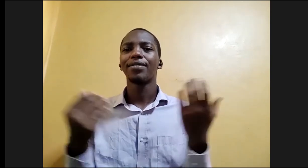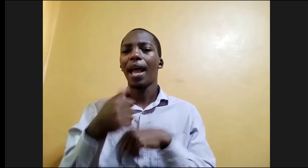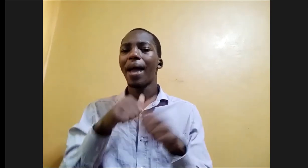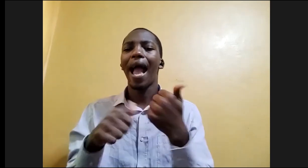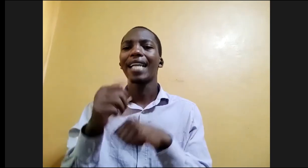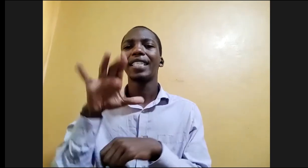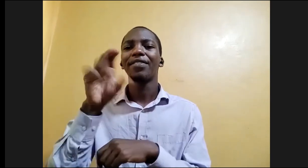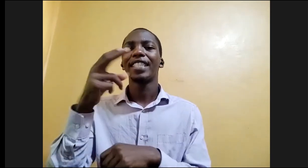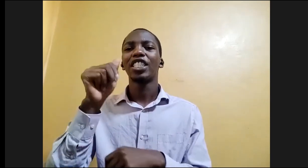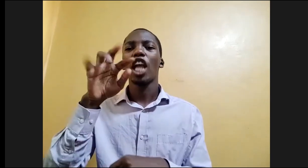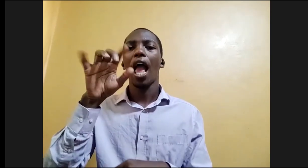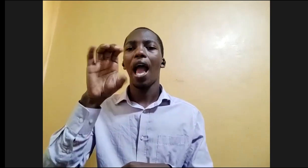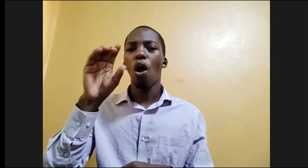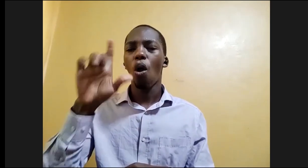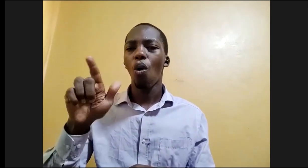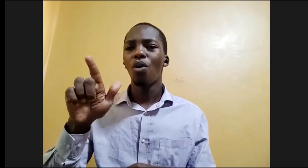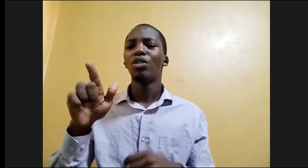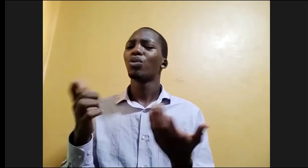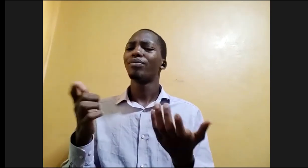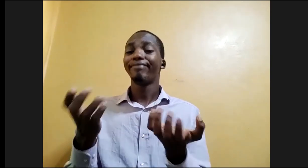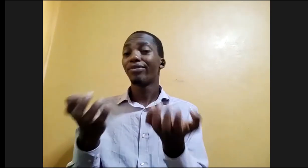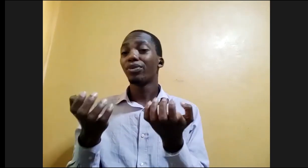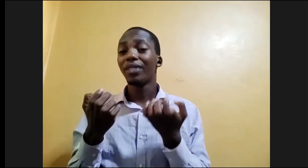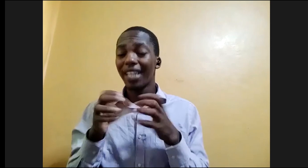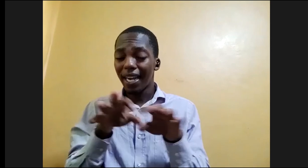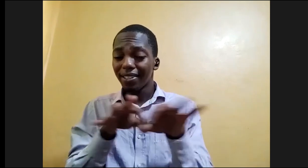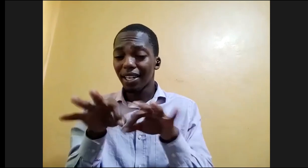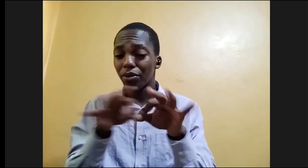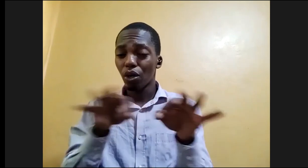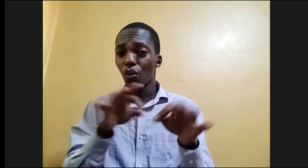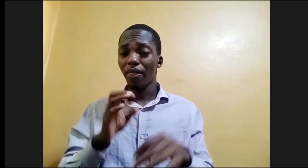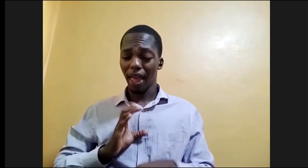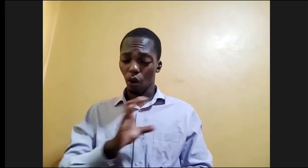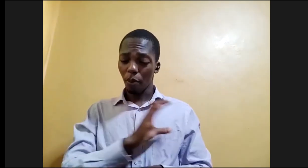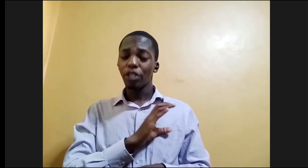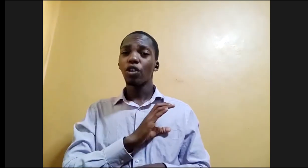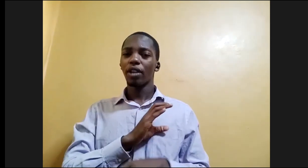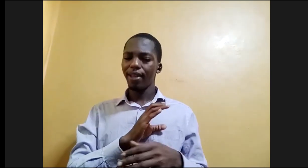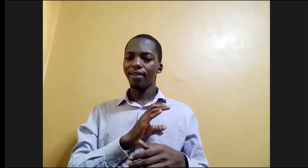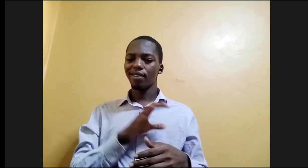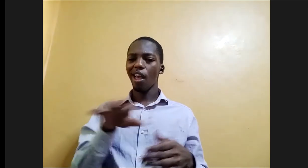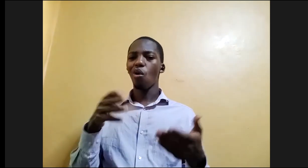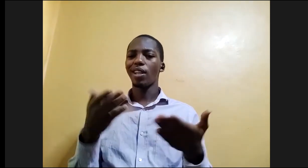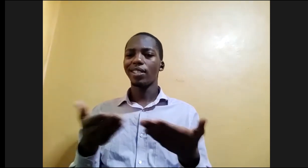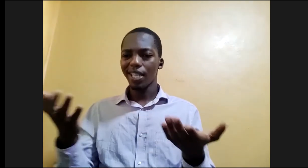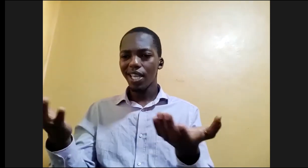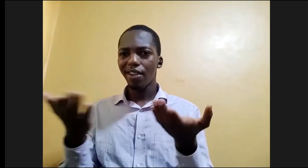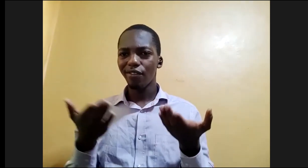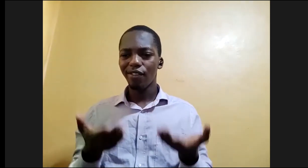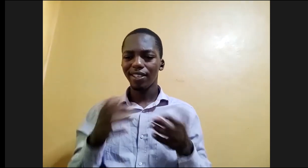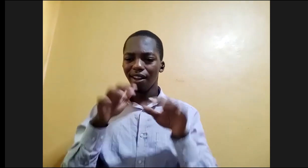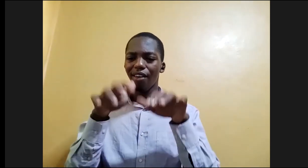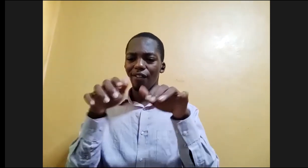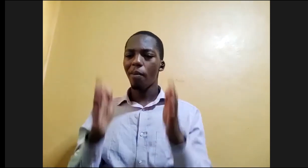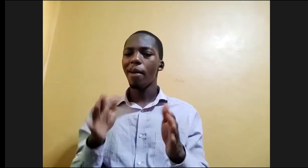really a discussion and with the commission, and I think I really invited also the farmers organization, but